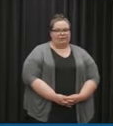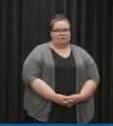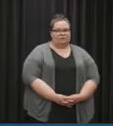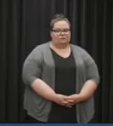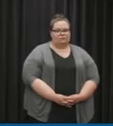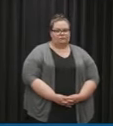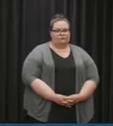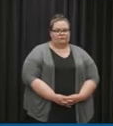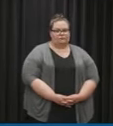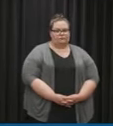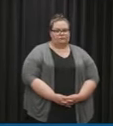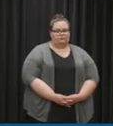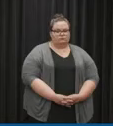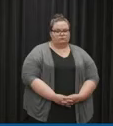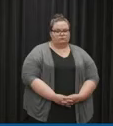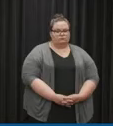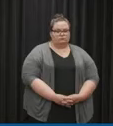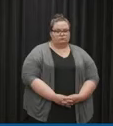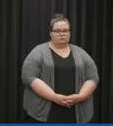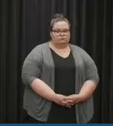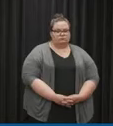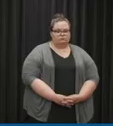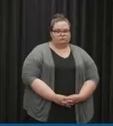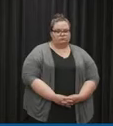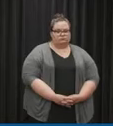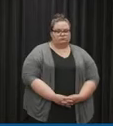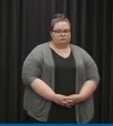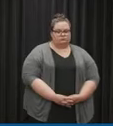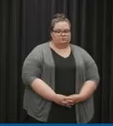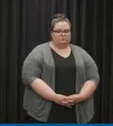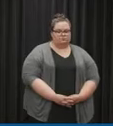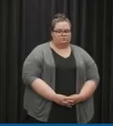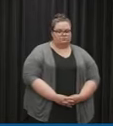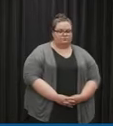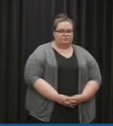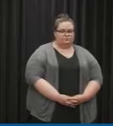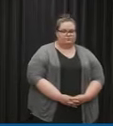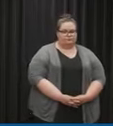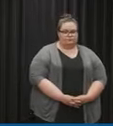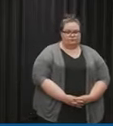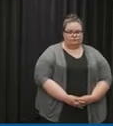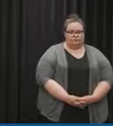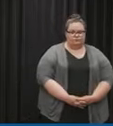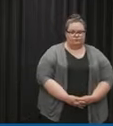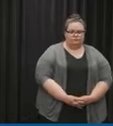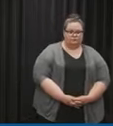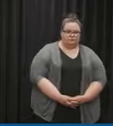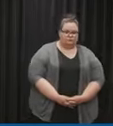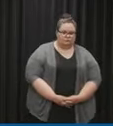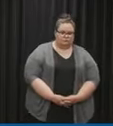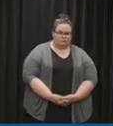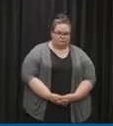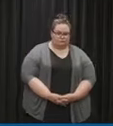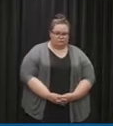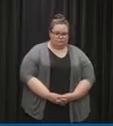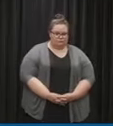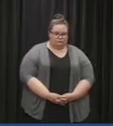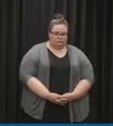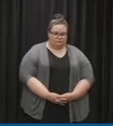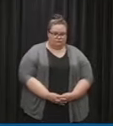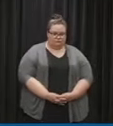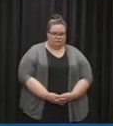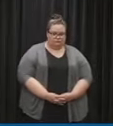activity as well as classroom learning. My office has been working with the Department of Education and Early Childhood Development